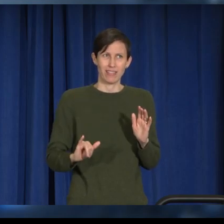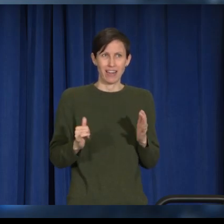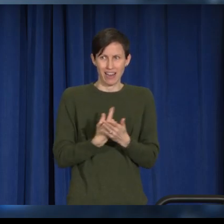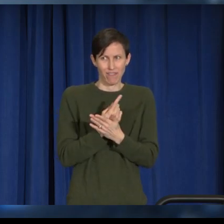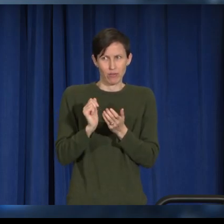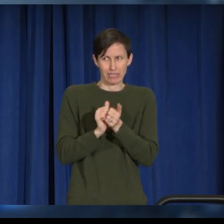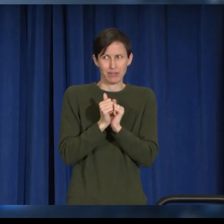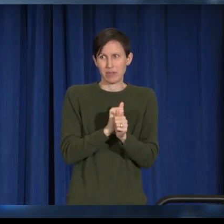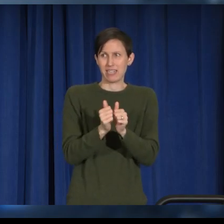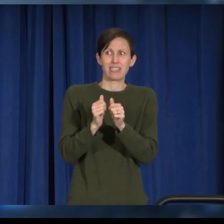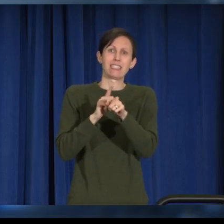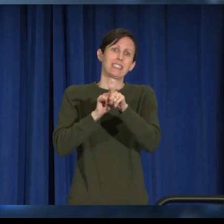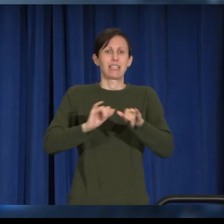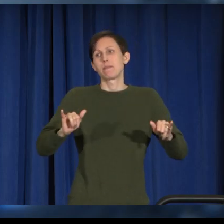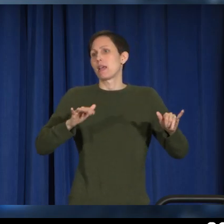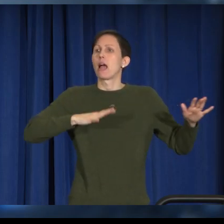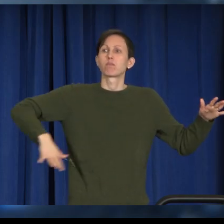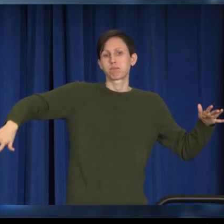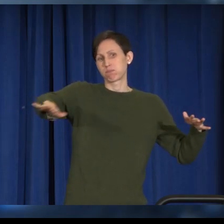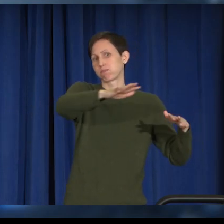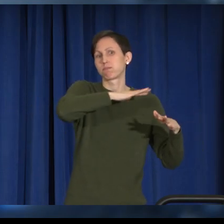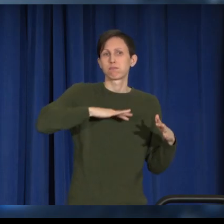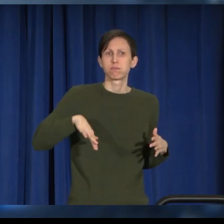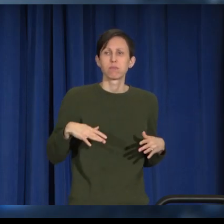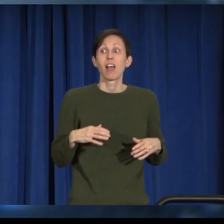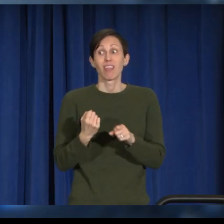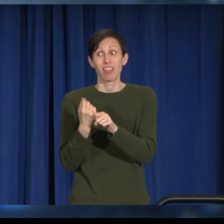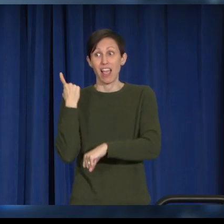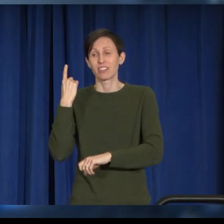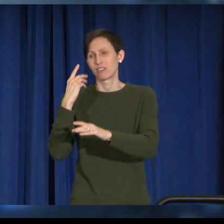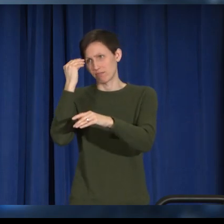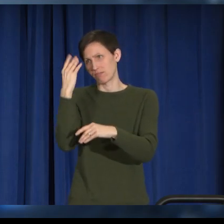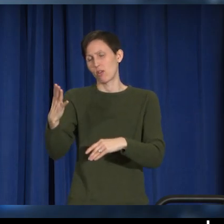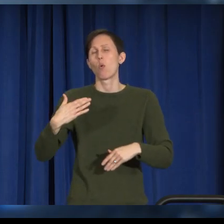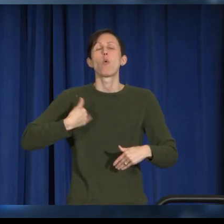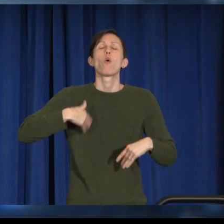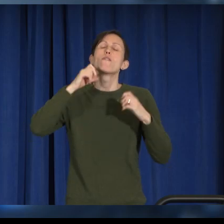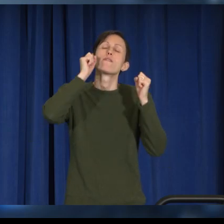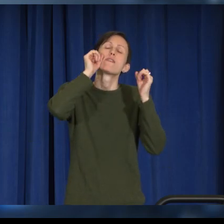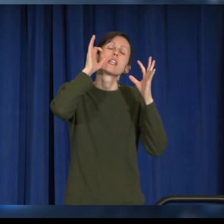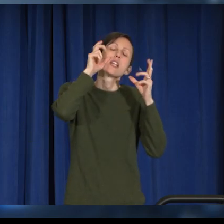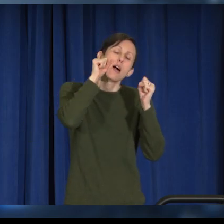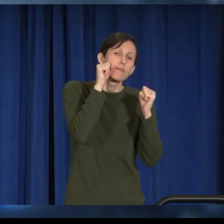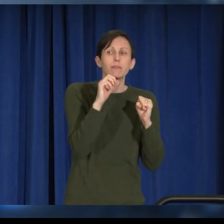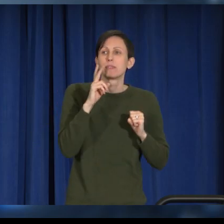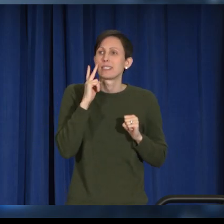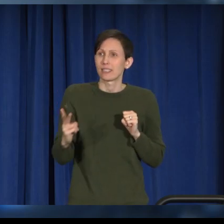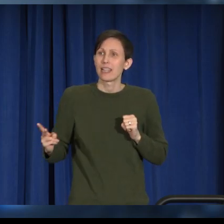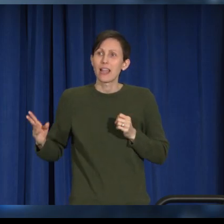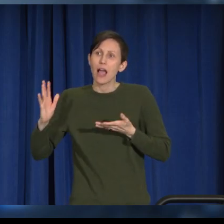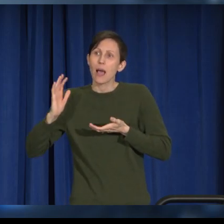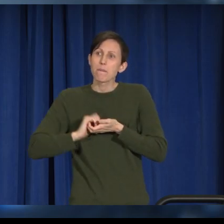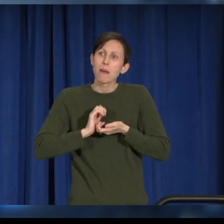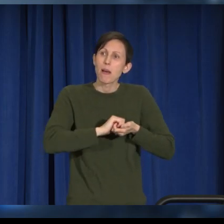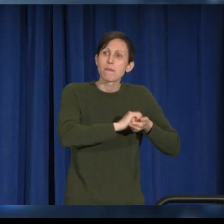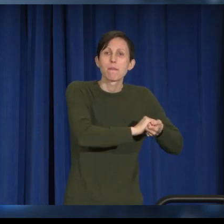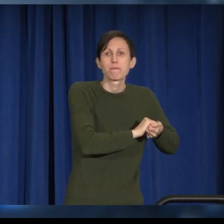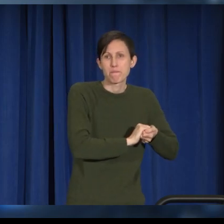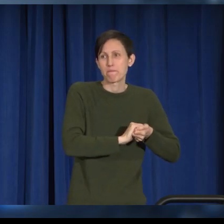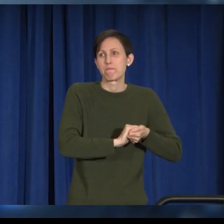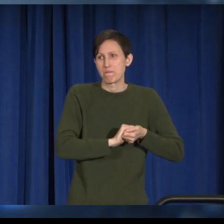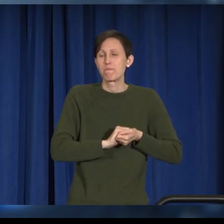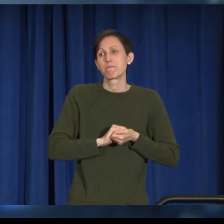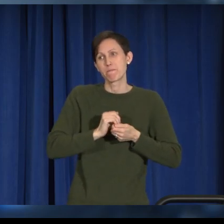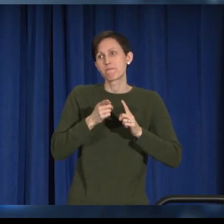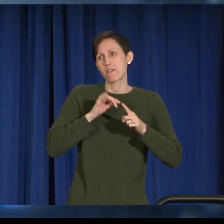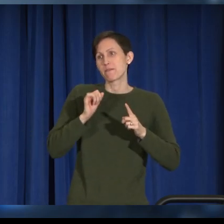in the same place in the same time. It was phenomenal last year to see the camaraderie that formed as a